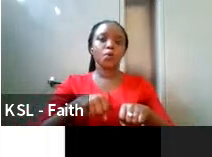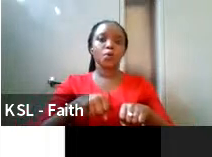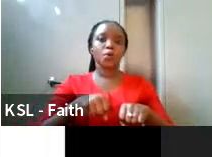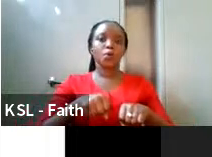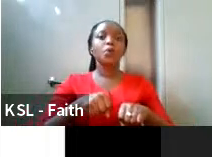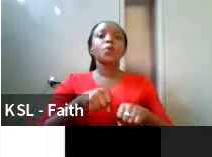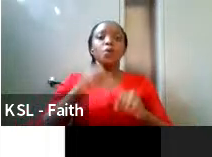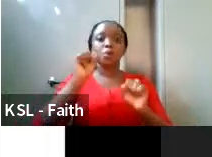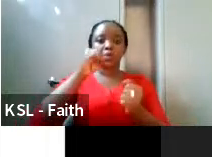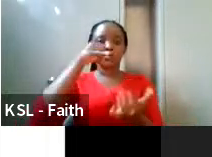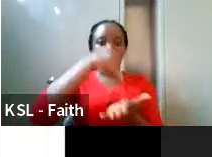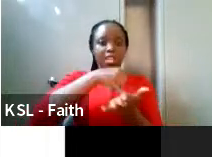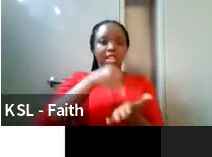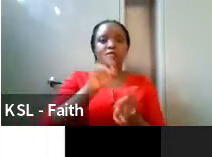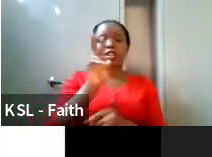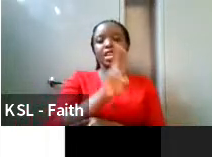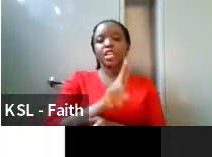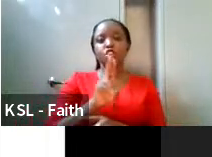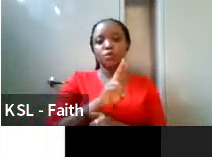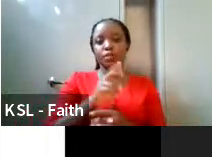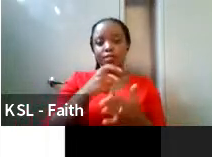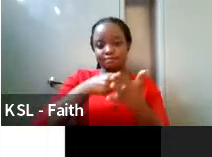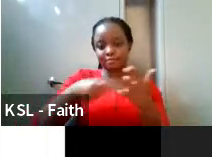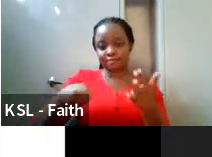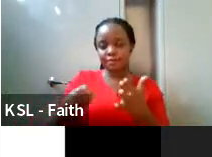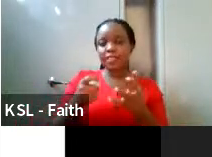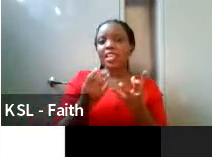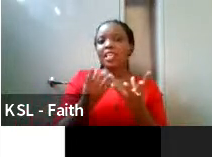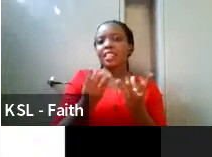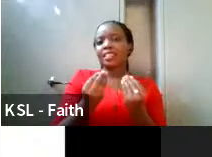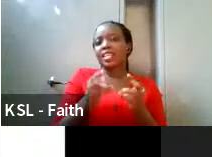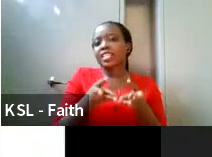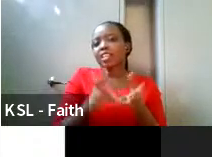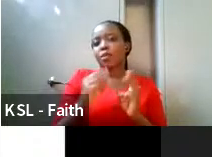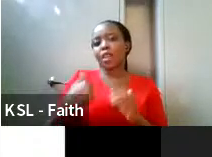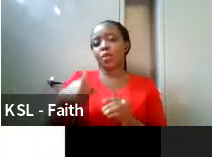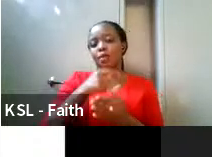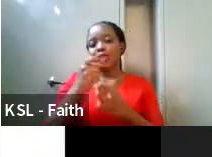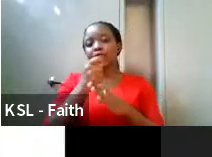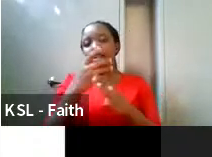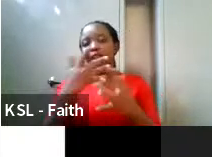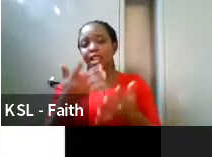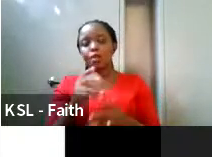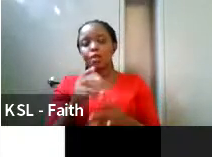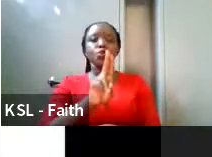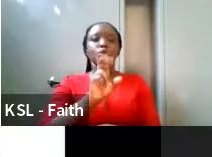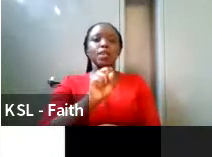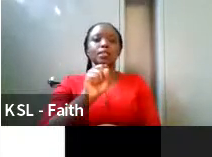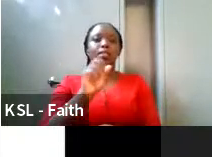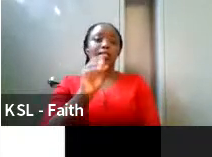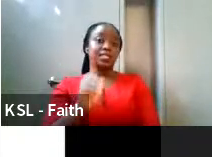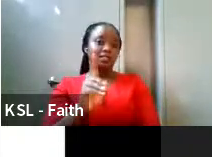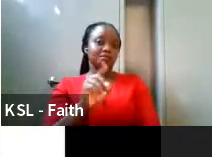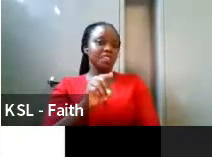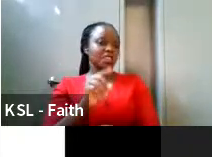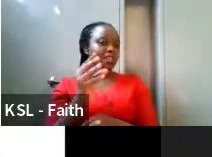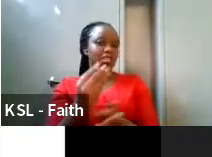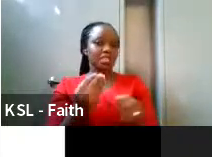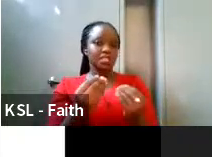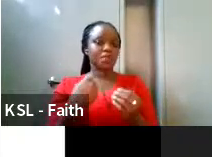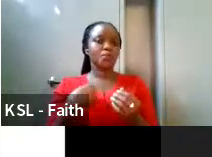claim it as an expense. The simpler version that we've trained them on is on USSD, and that is just by